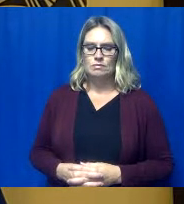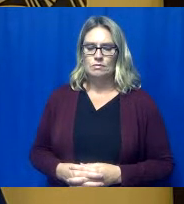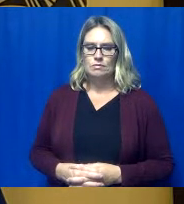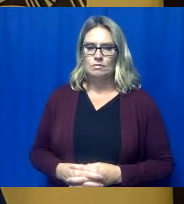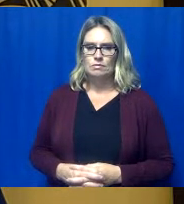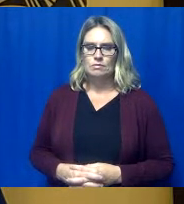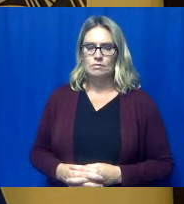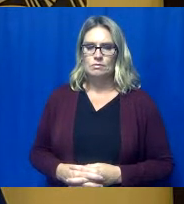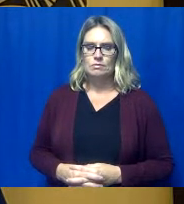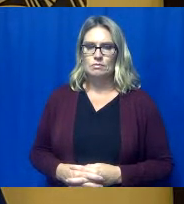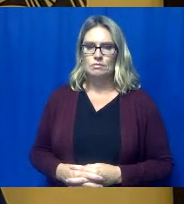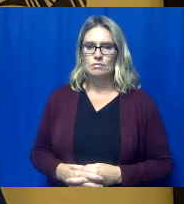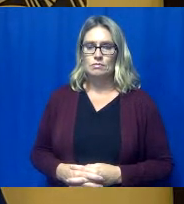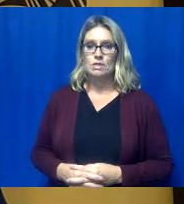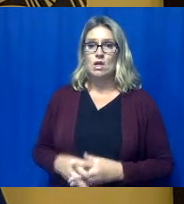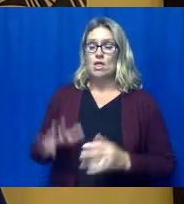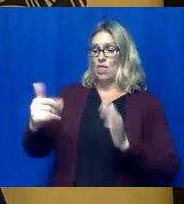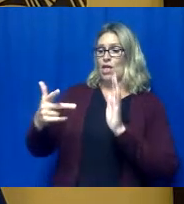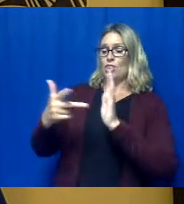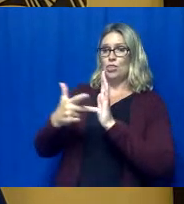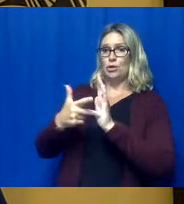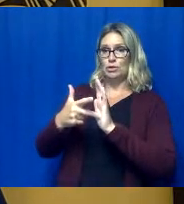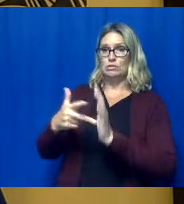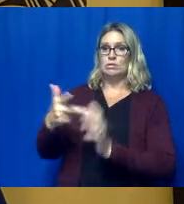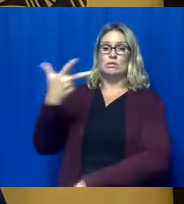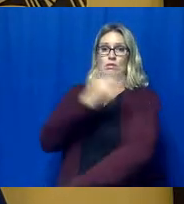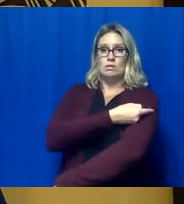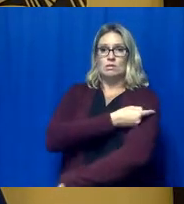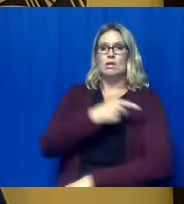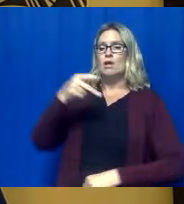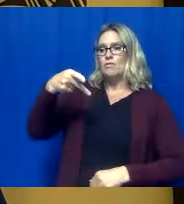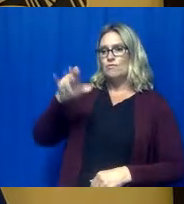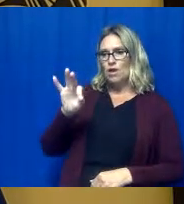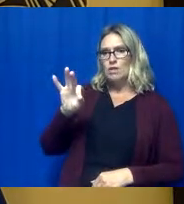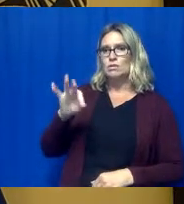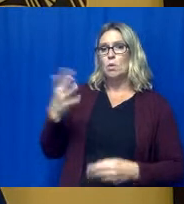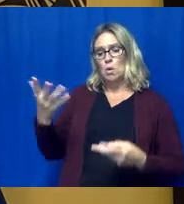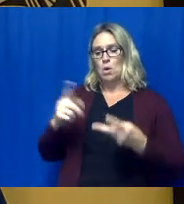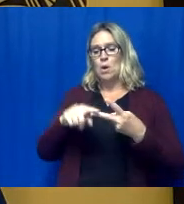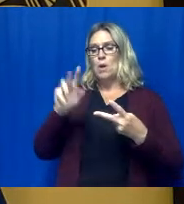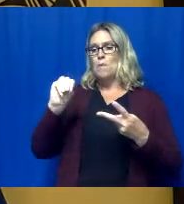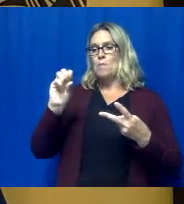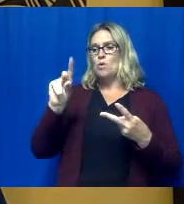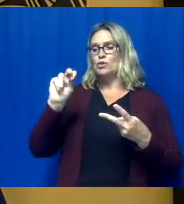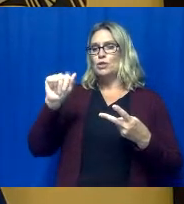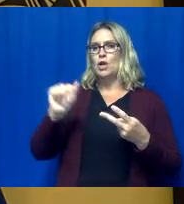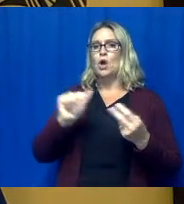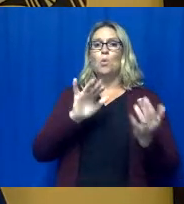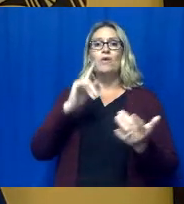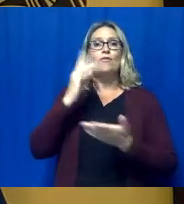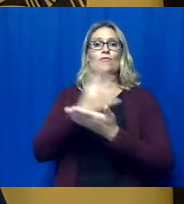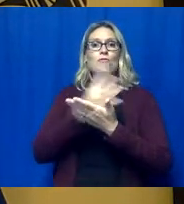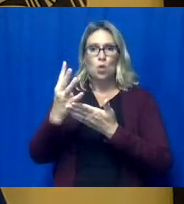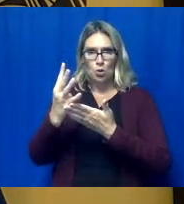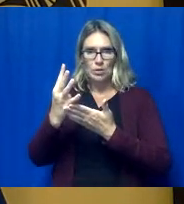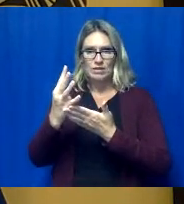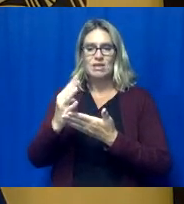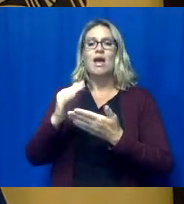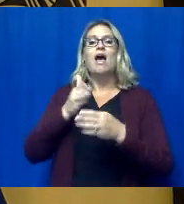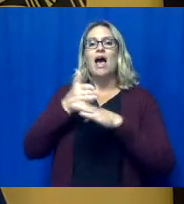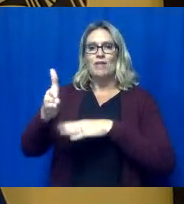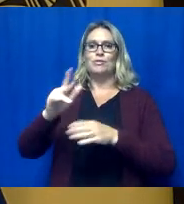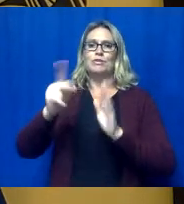For this 3rd dose of Pfizer-BioNTech or Moderna vaccine is at least 4 weeks after receiving a 2nd dose. Vaccinated or